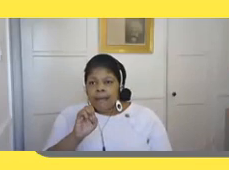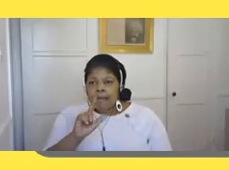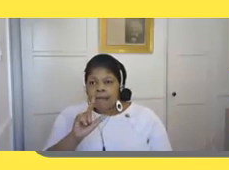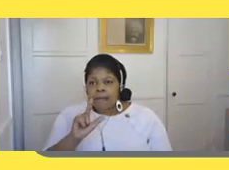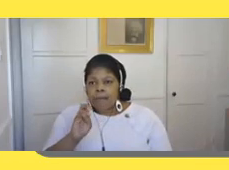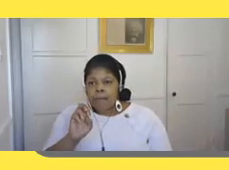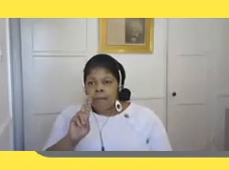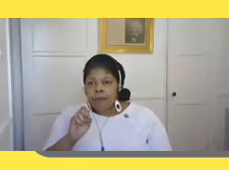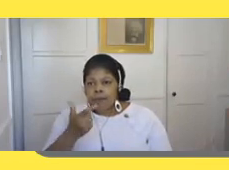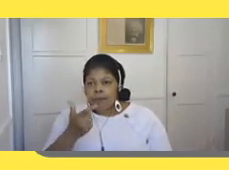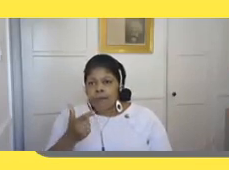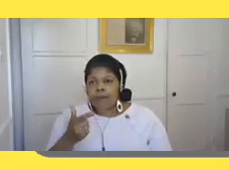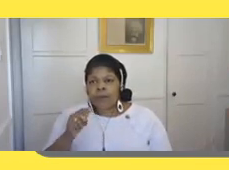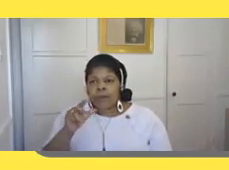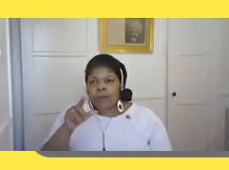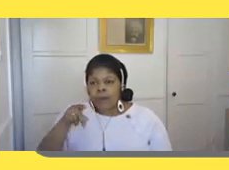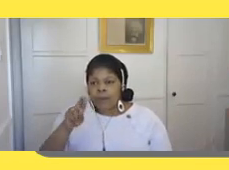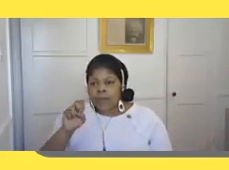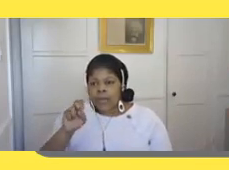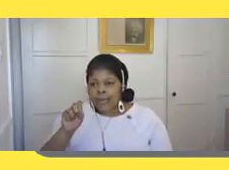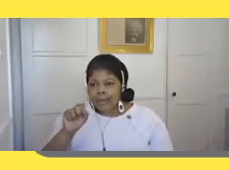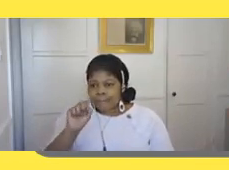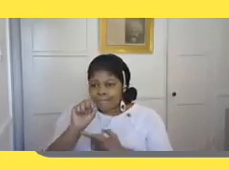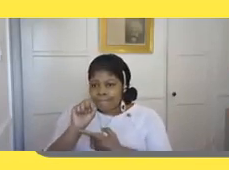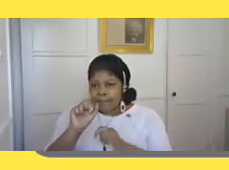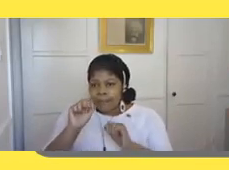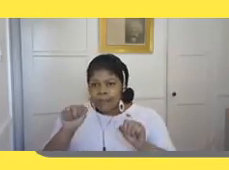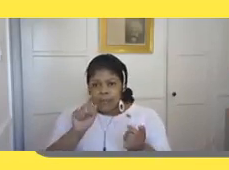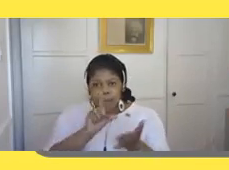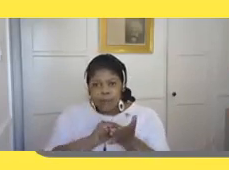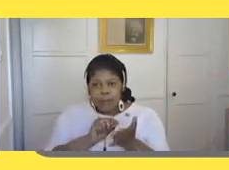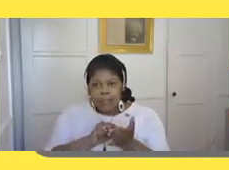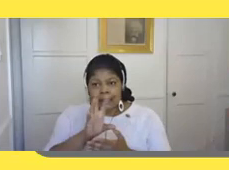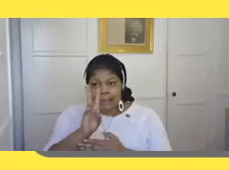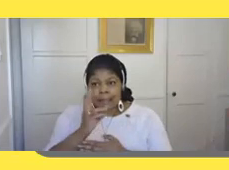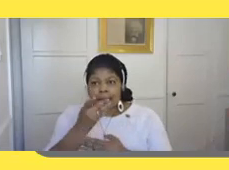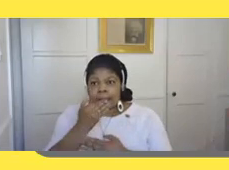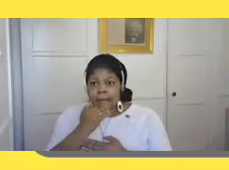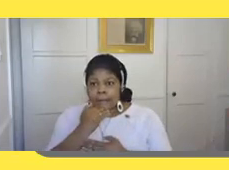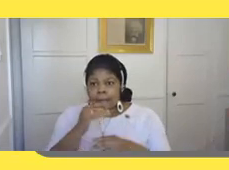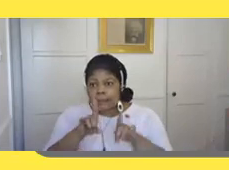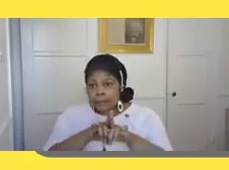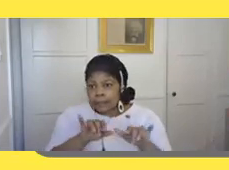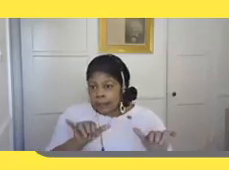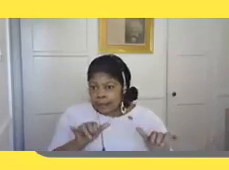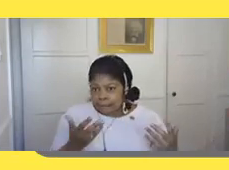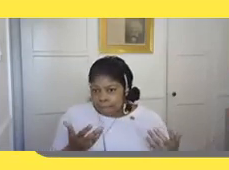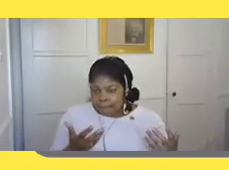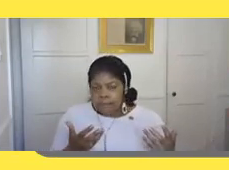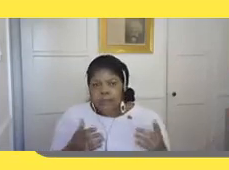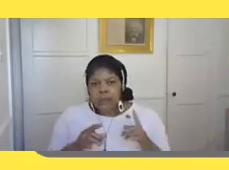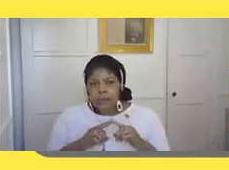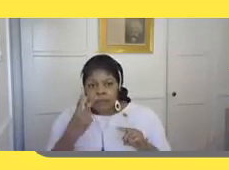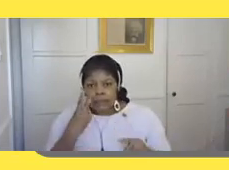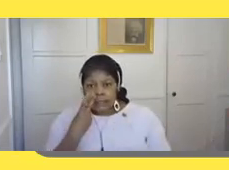they could print six colors at a time, and those would be one of the additional two colors that you could print. So change this color